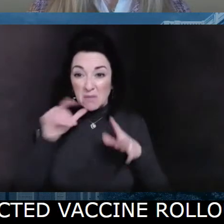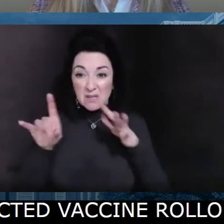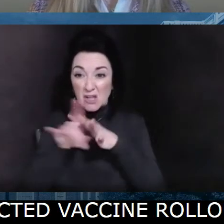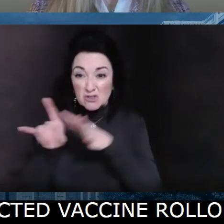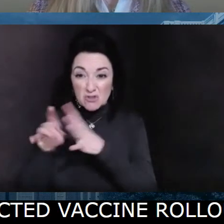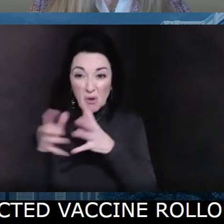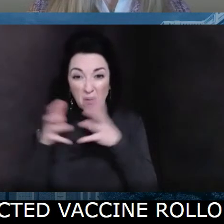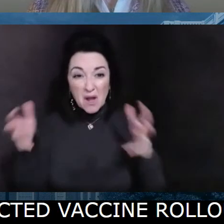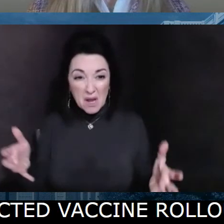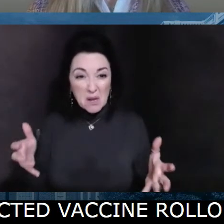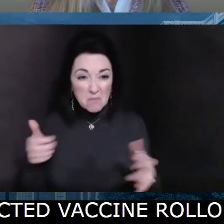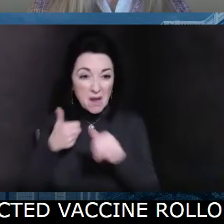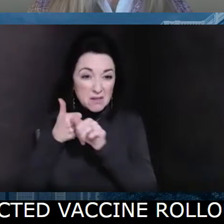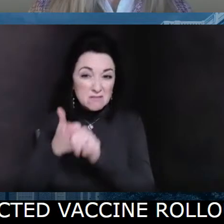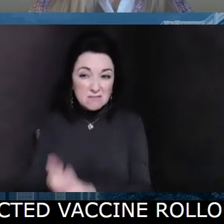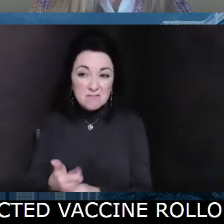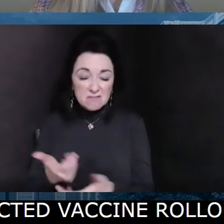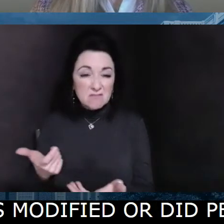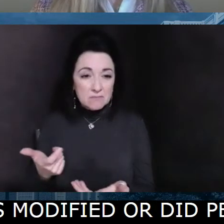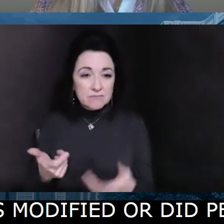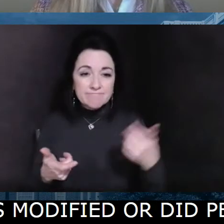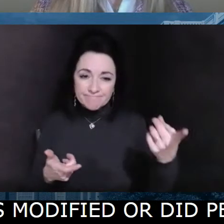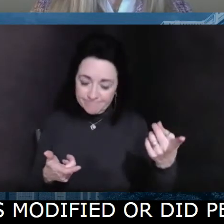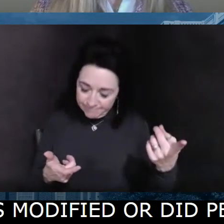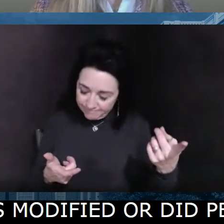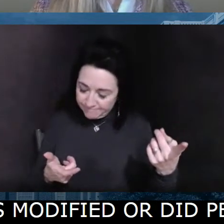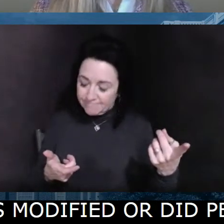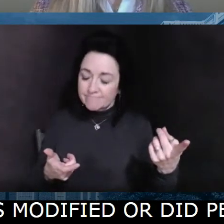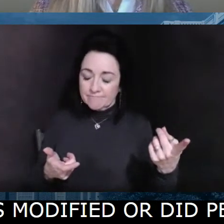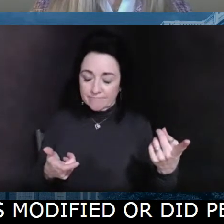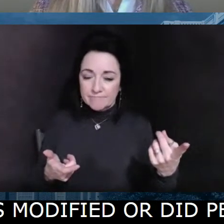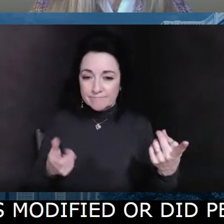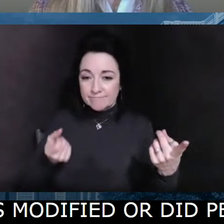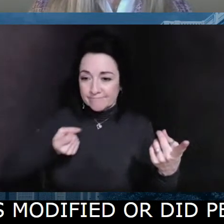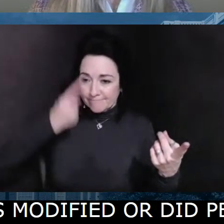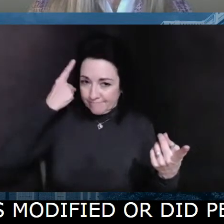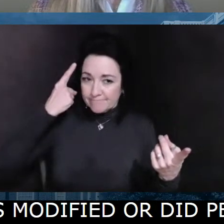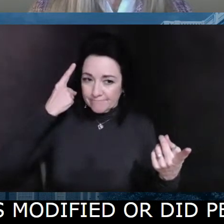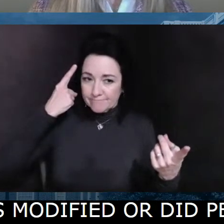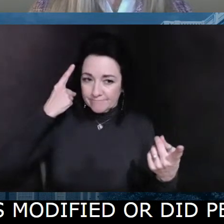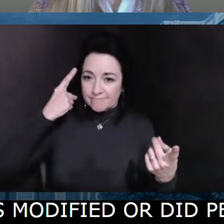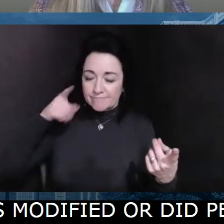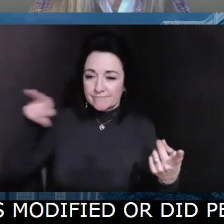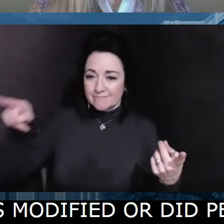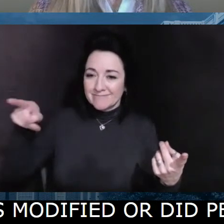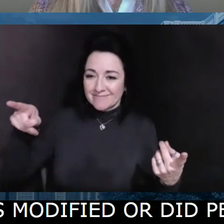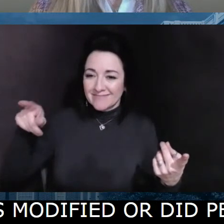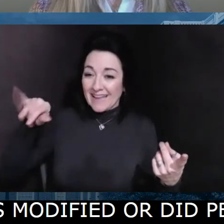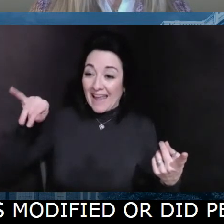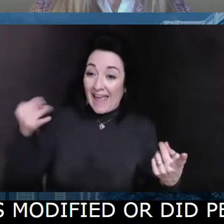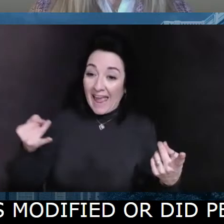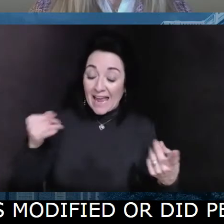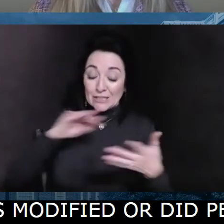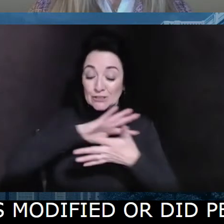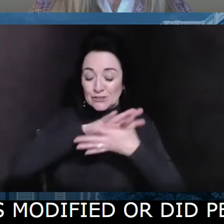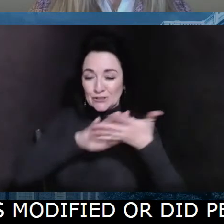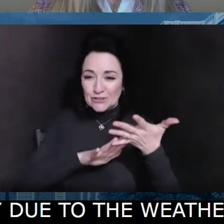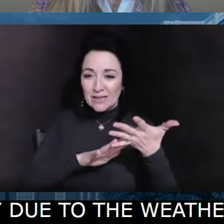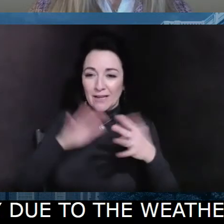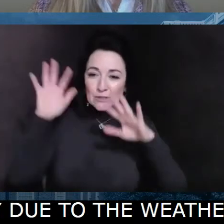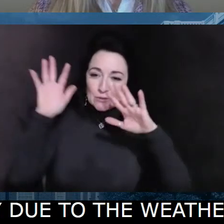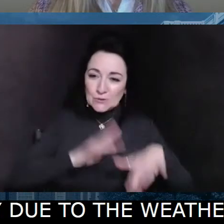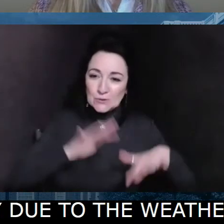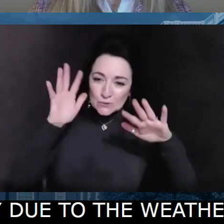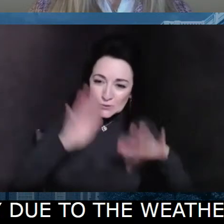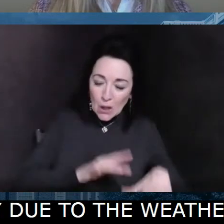both weather, snow, vaccine, and testing are in AJ's bailiwick, so I'm going to hand it over to him.